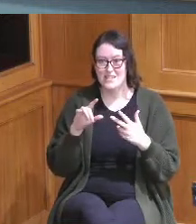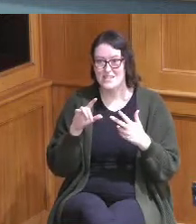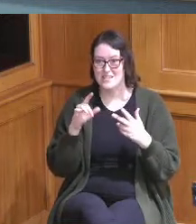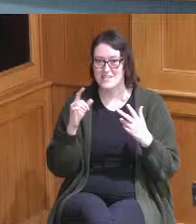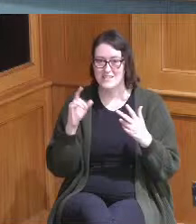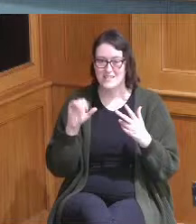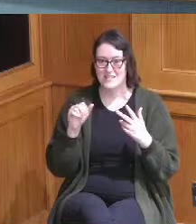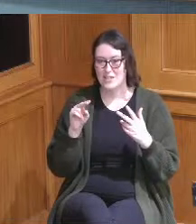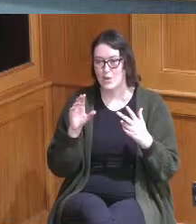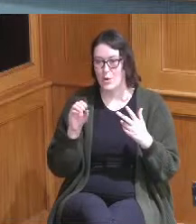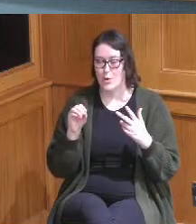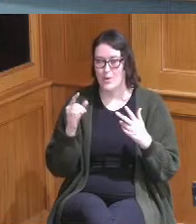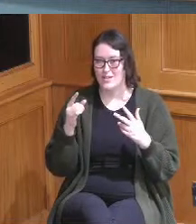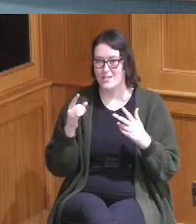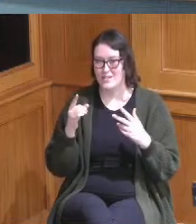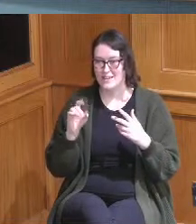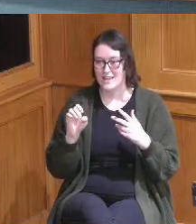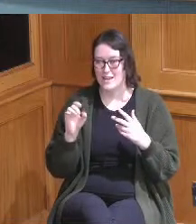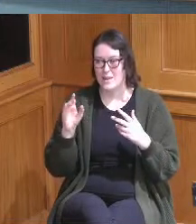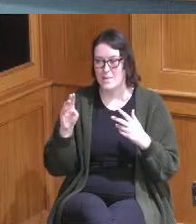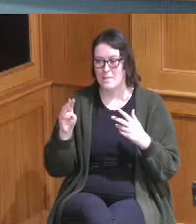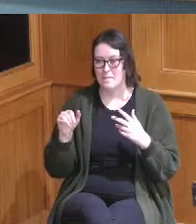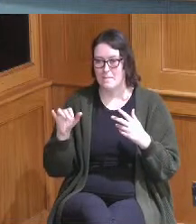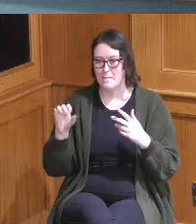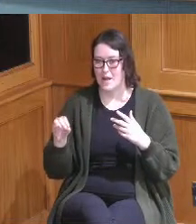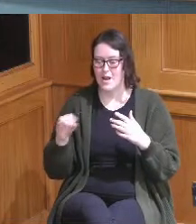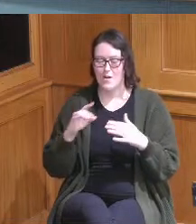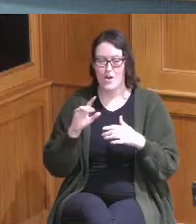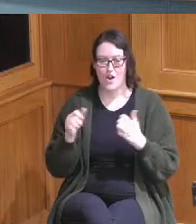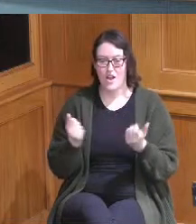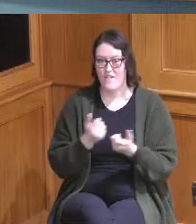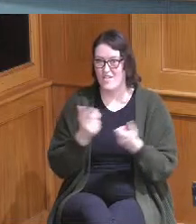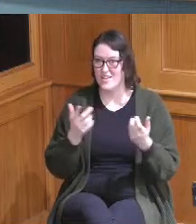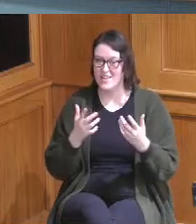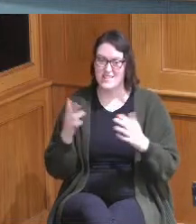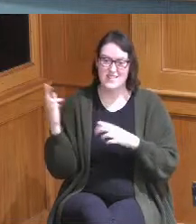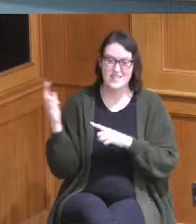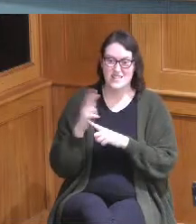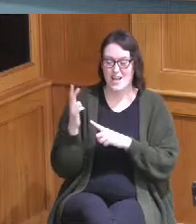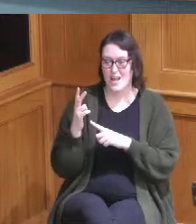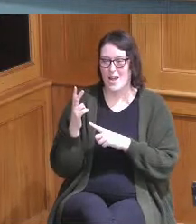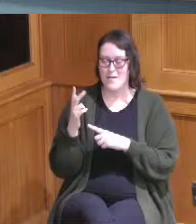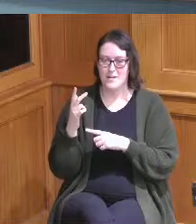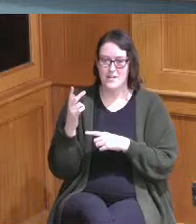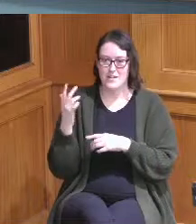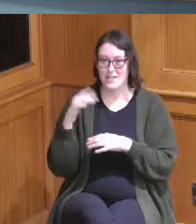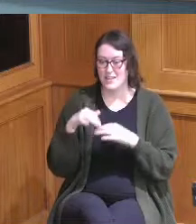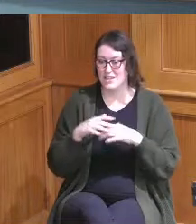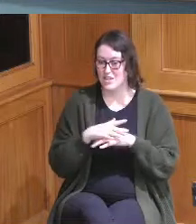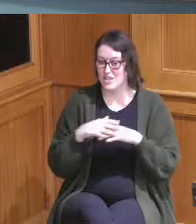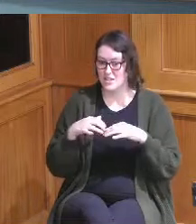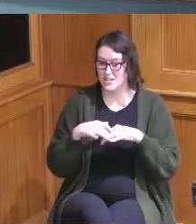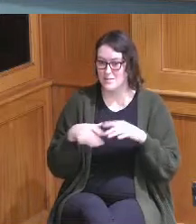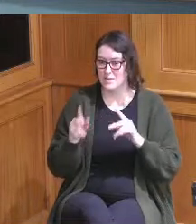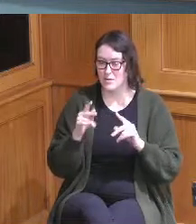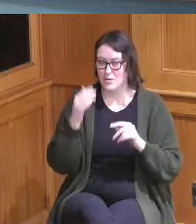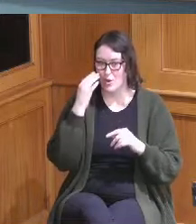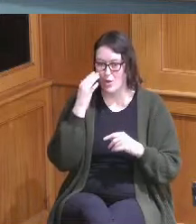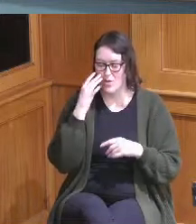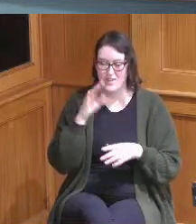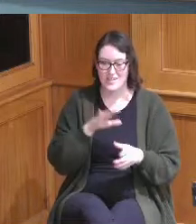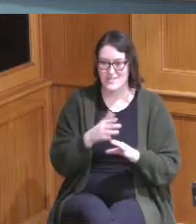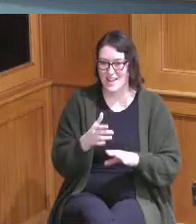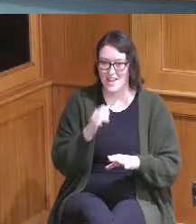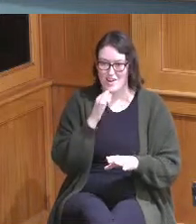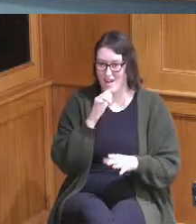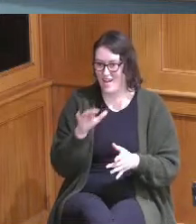they knew that the dead wasn't dead. That's why they kept doing it. And so I'm hoping that we can put together,